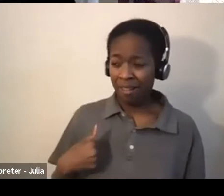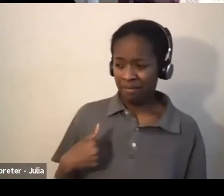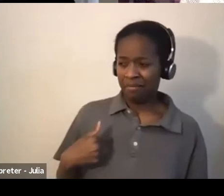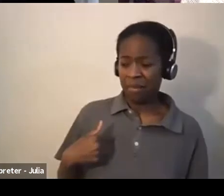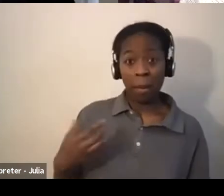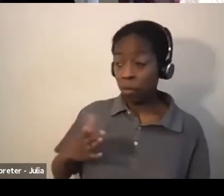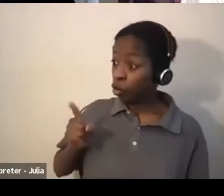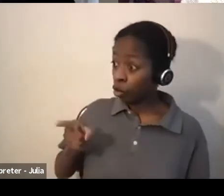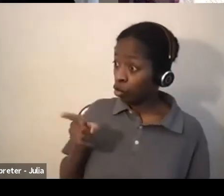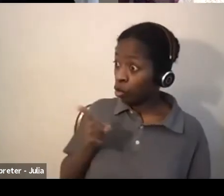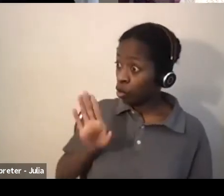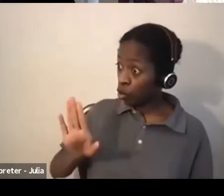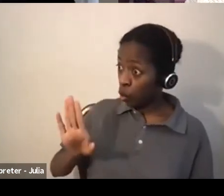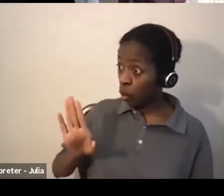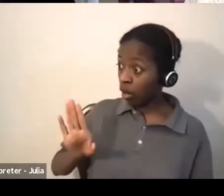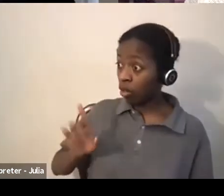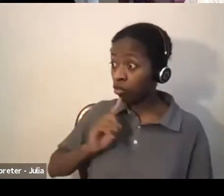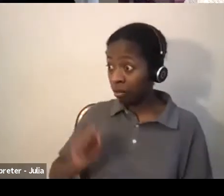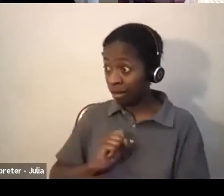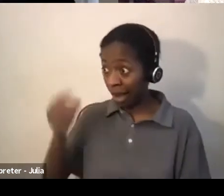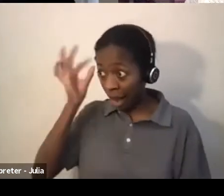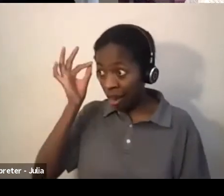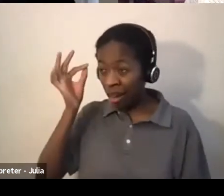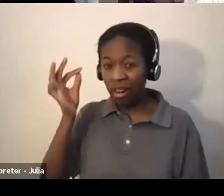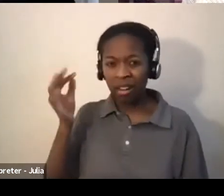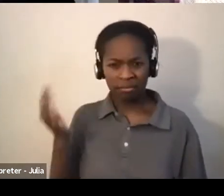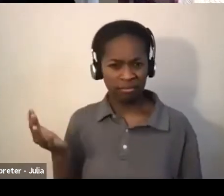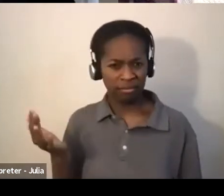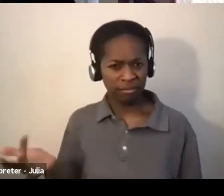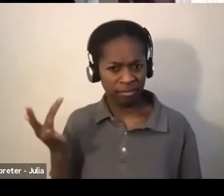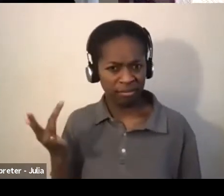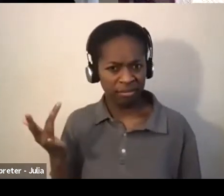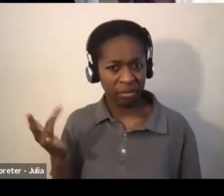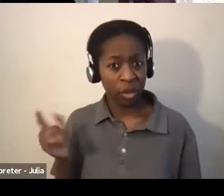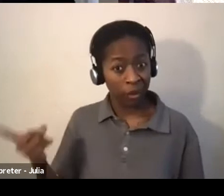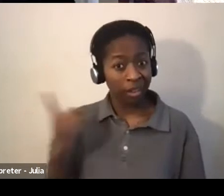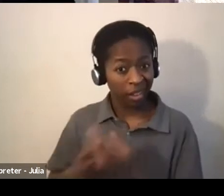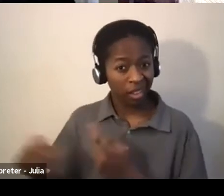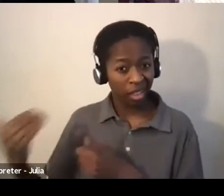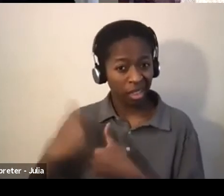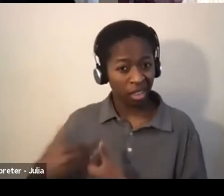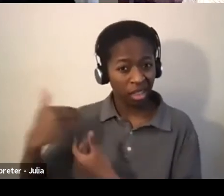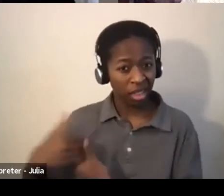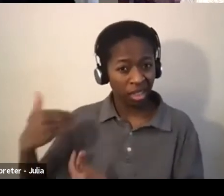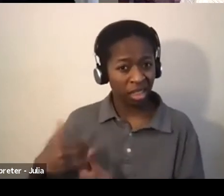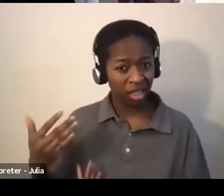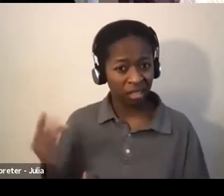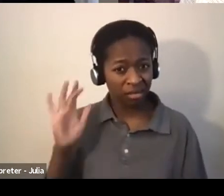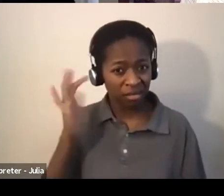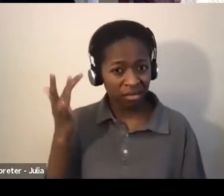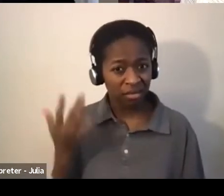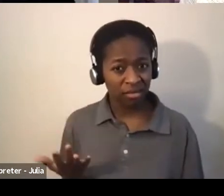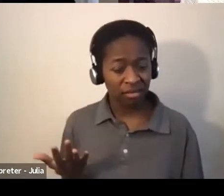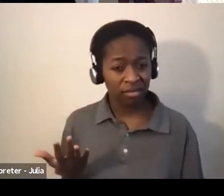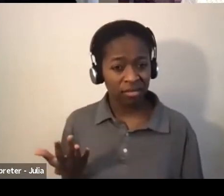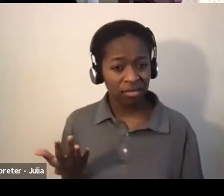questioned if that's the truth, as if my first answer was not good enough in some way. It's like, it's kind of